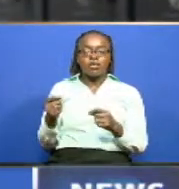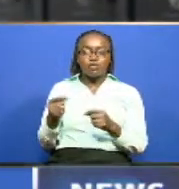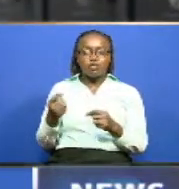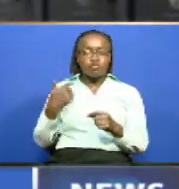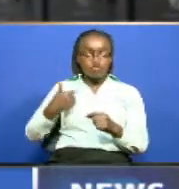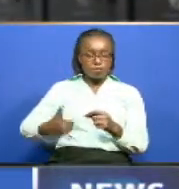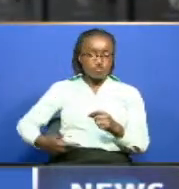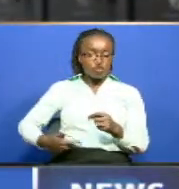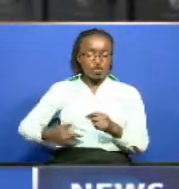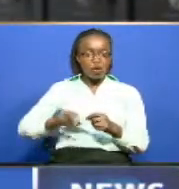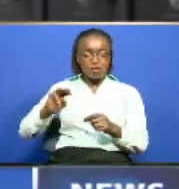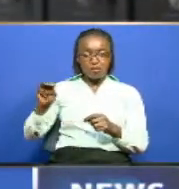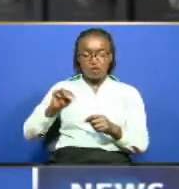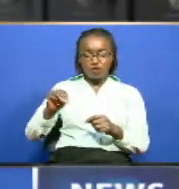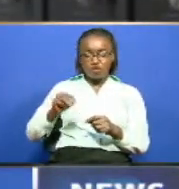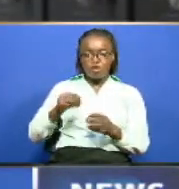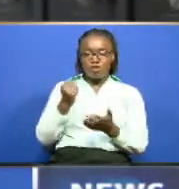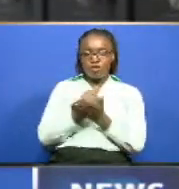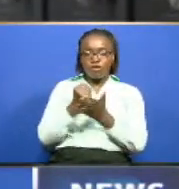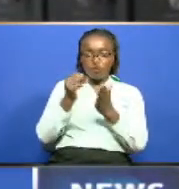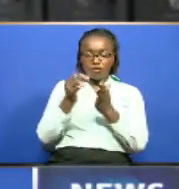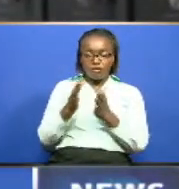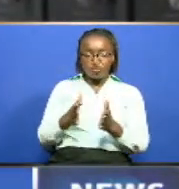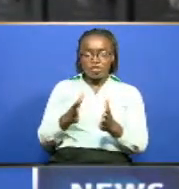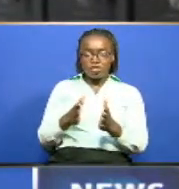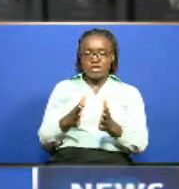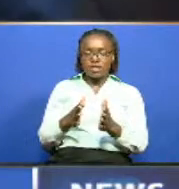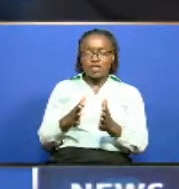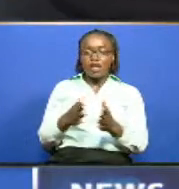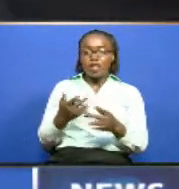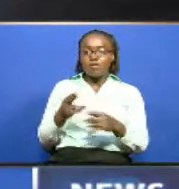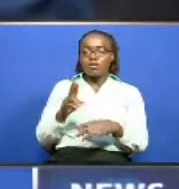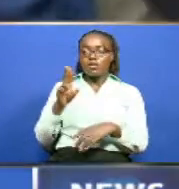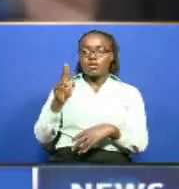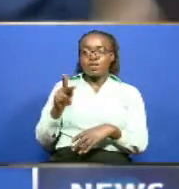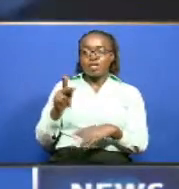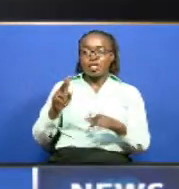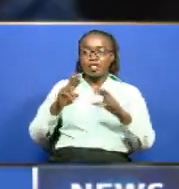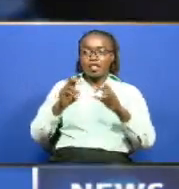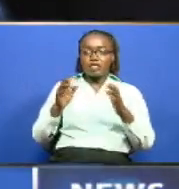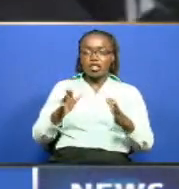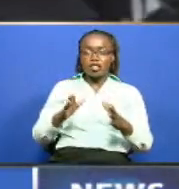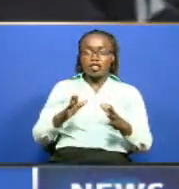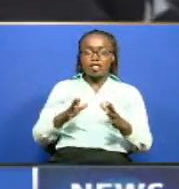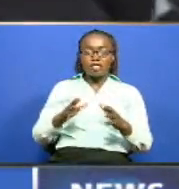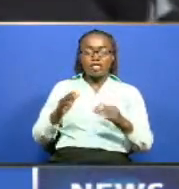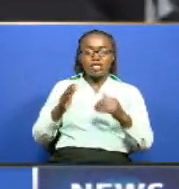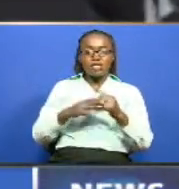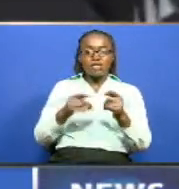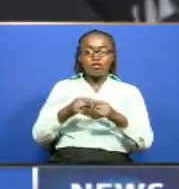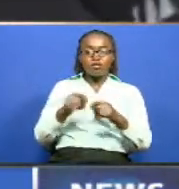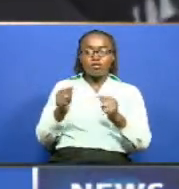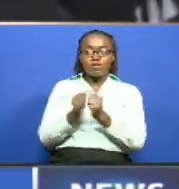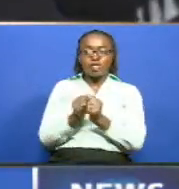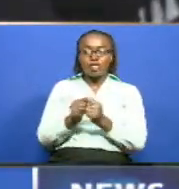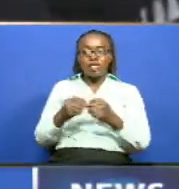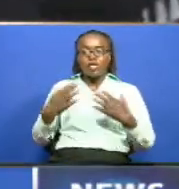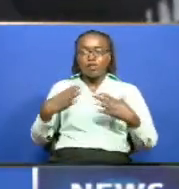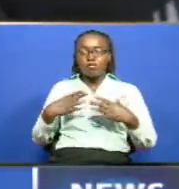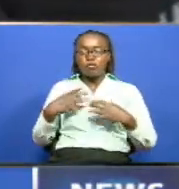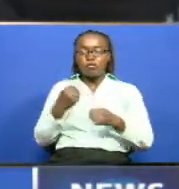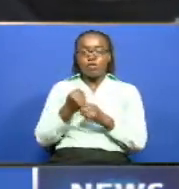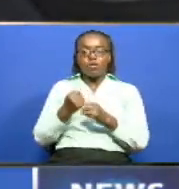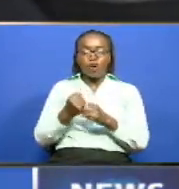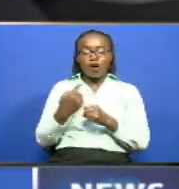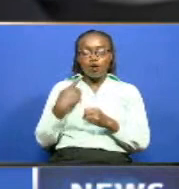of office workers worldwide. However, UK researchers have found that 9 out of 10 people who worked from home recently would